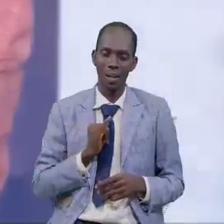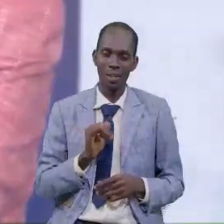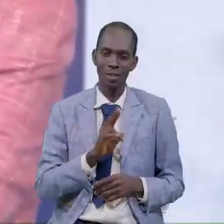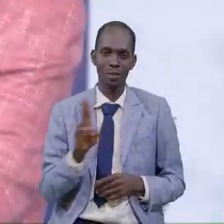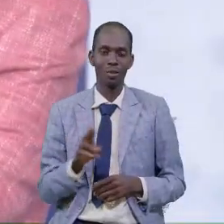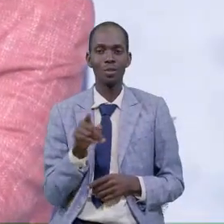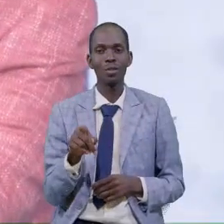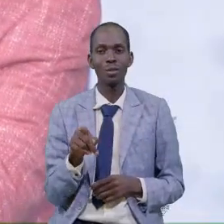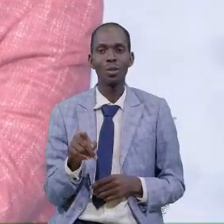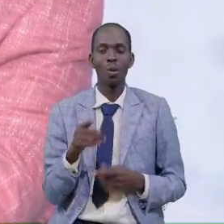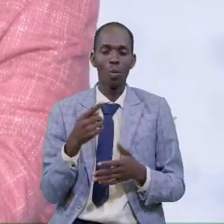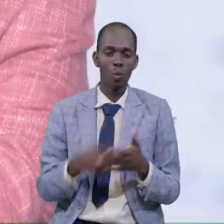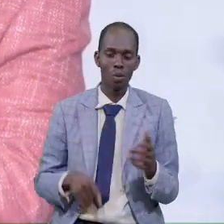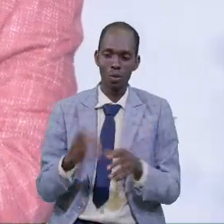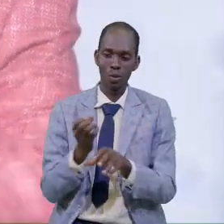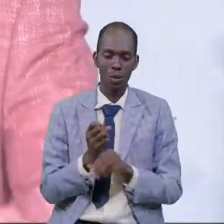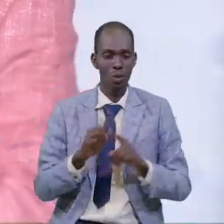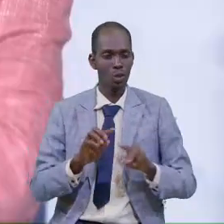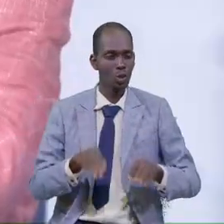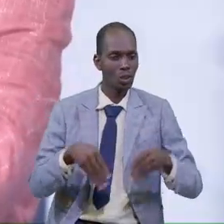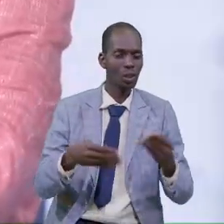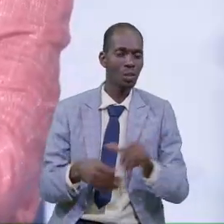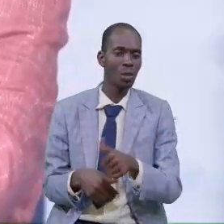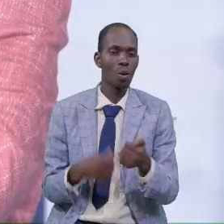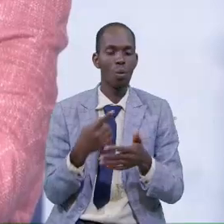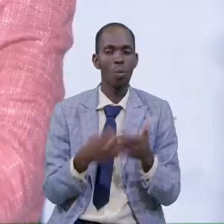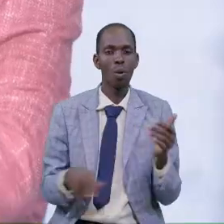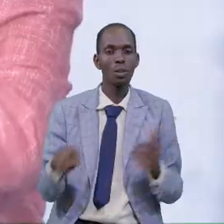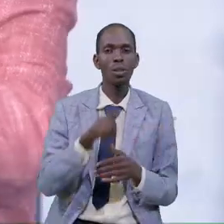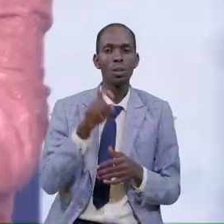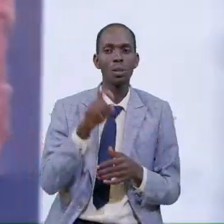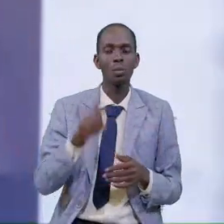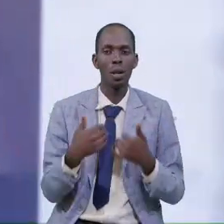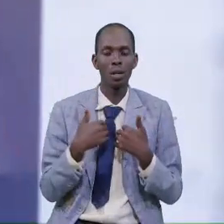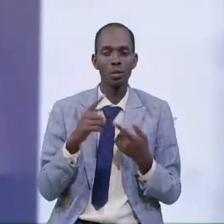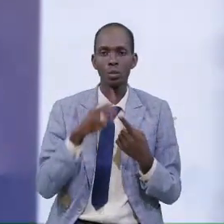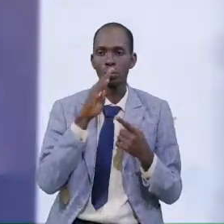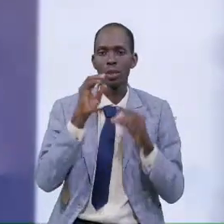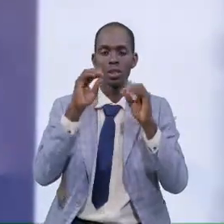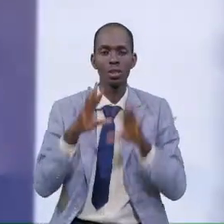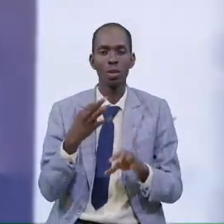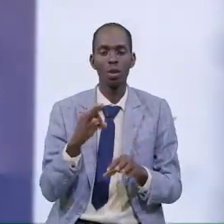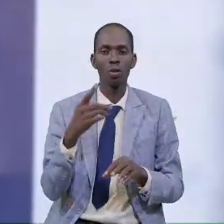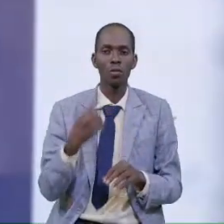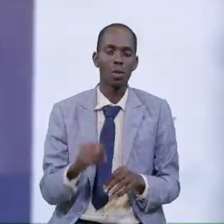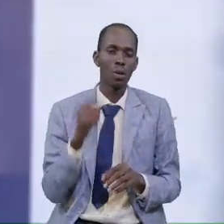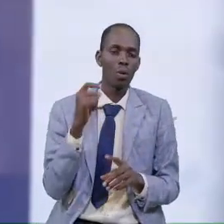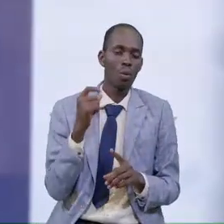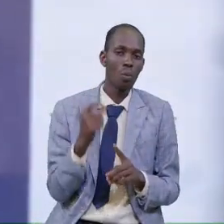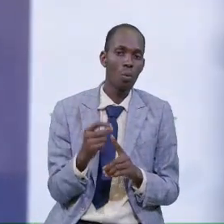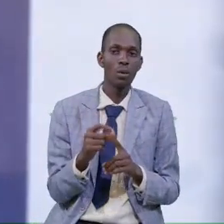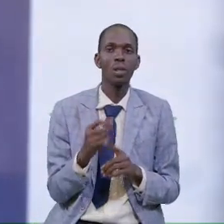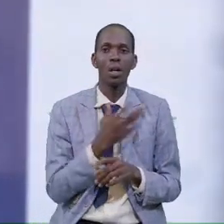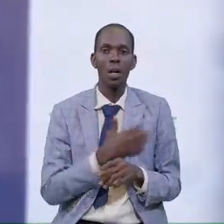give them what they ought to have, and to be a teacher of the world, and to live the world, to live in such a